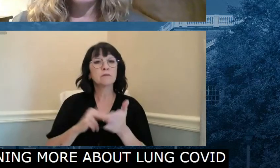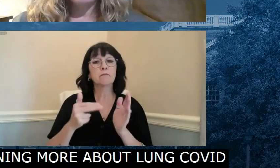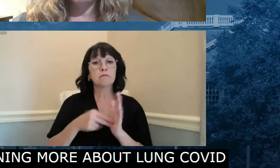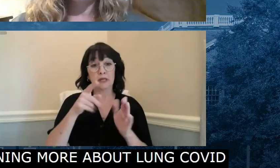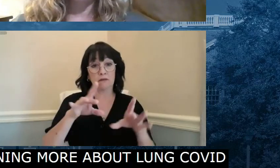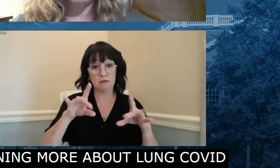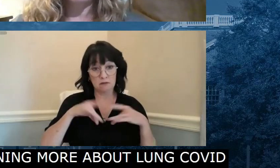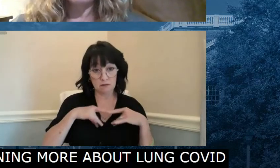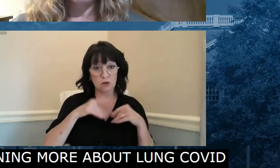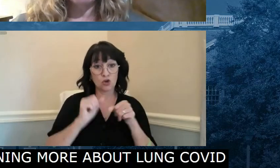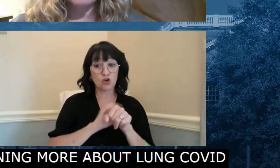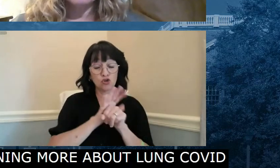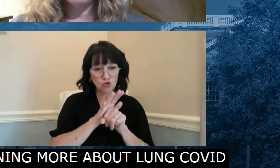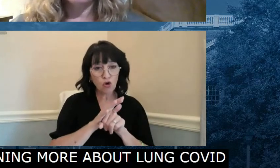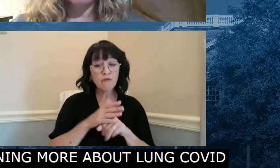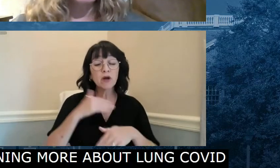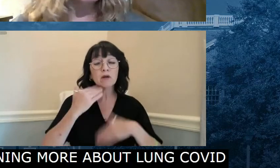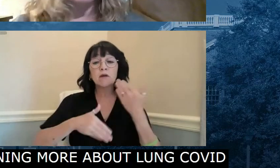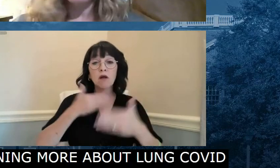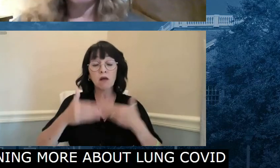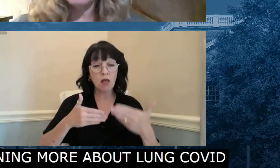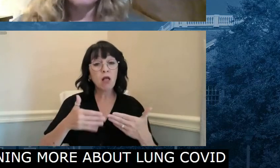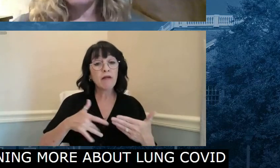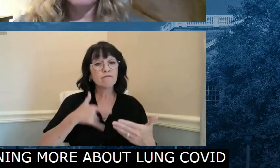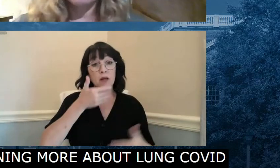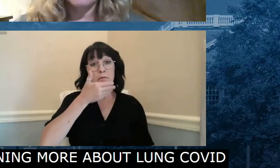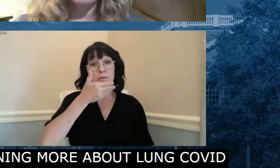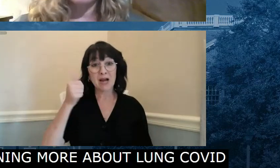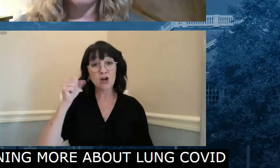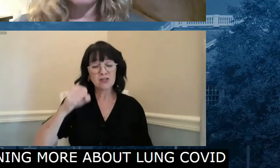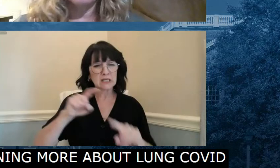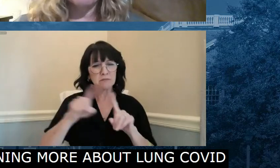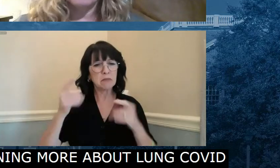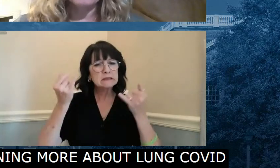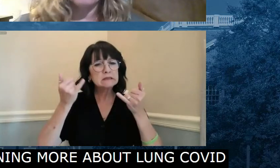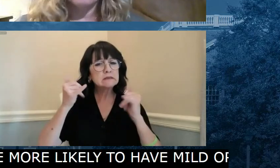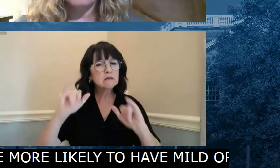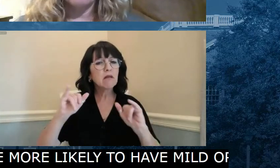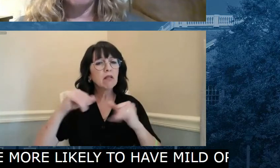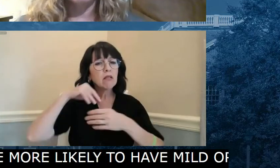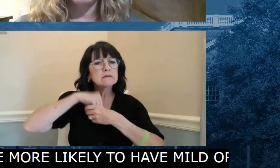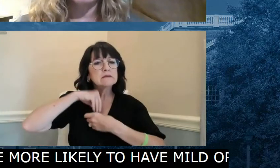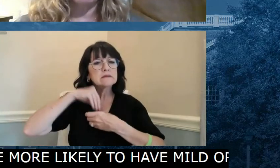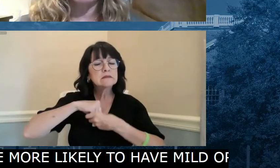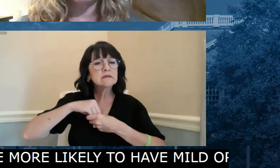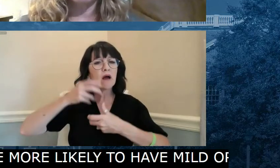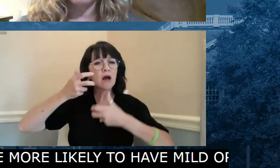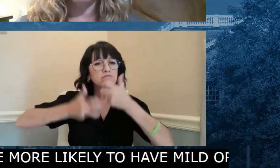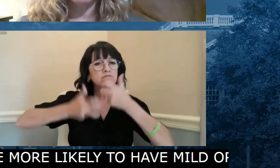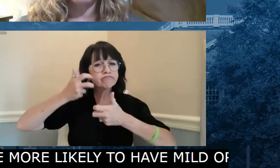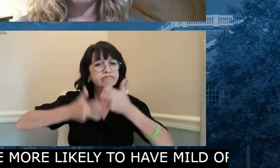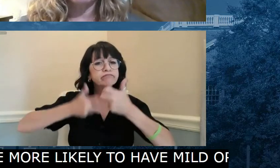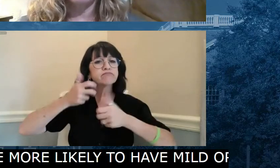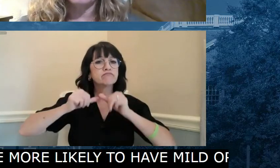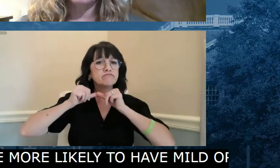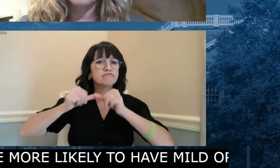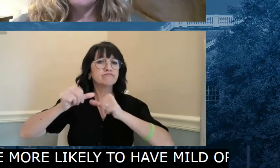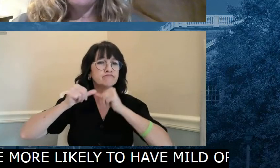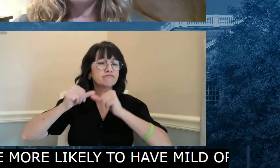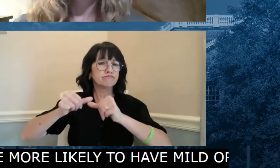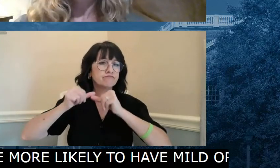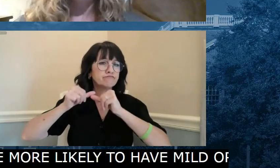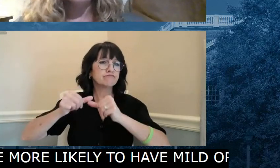mild or asymptomatic cases of it doesn't mean that they may not have more serious or long-term